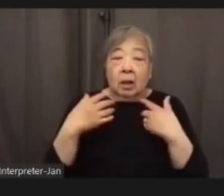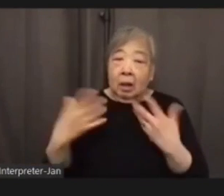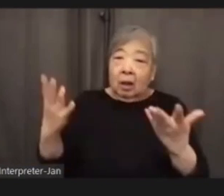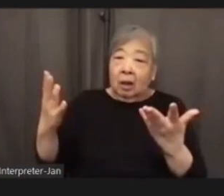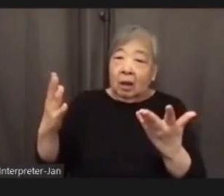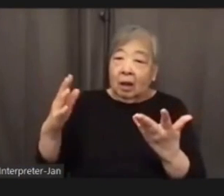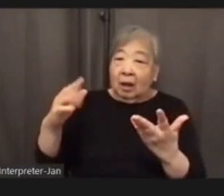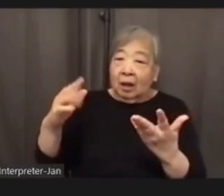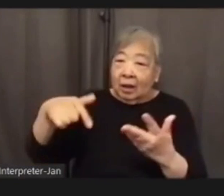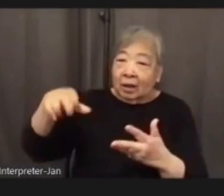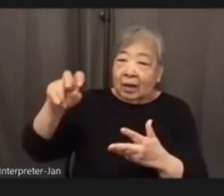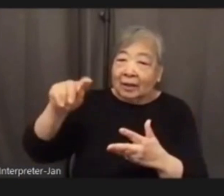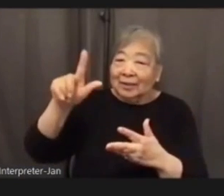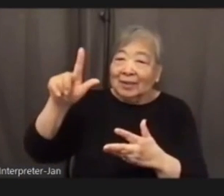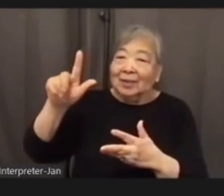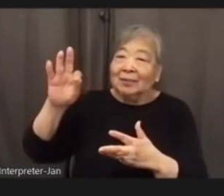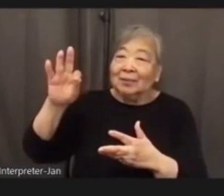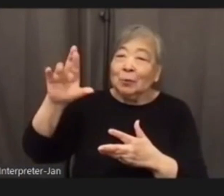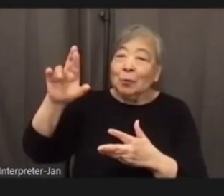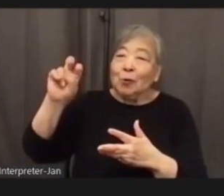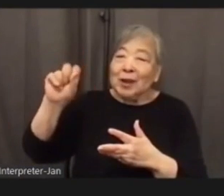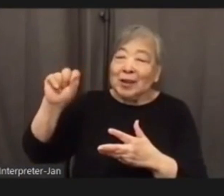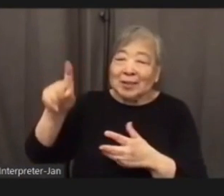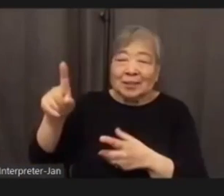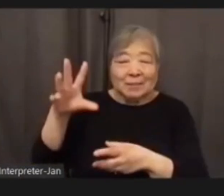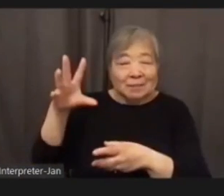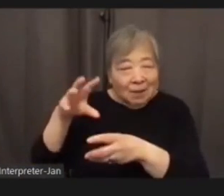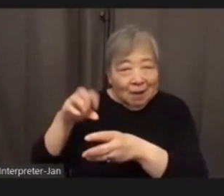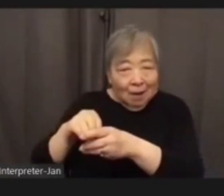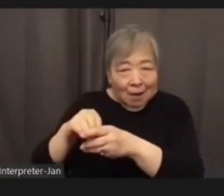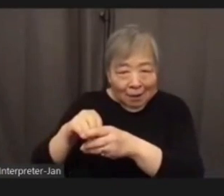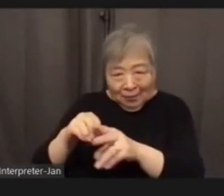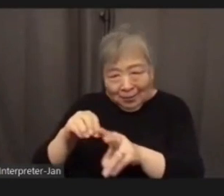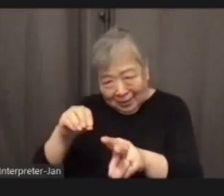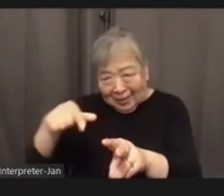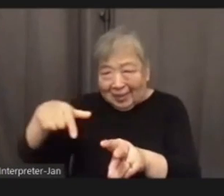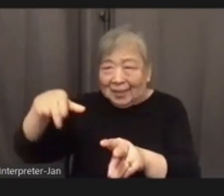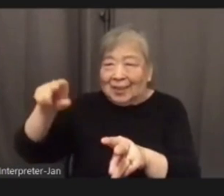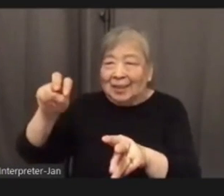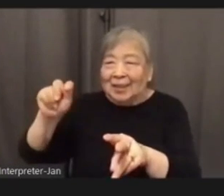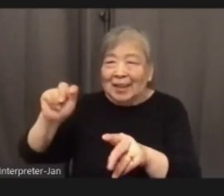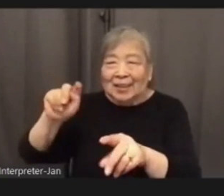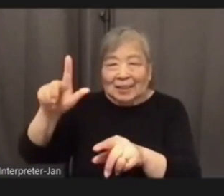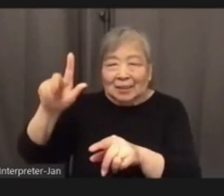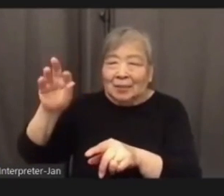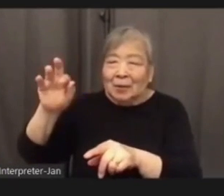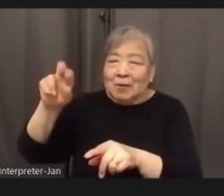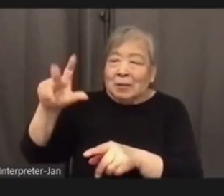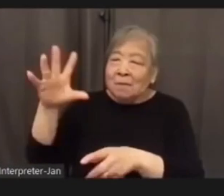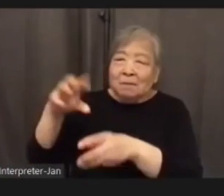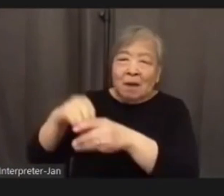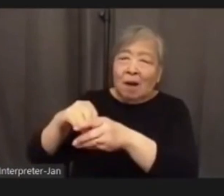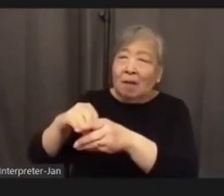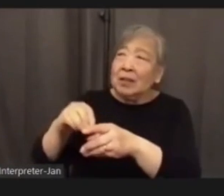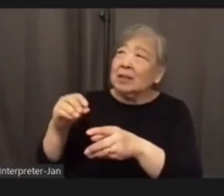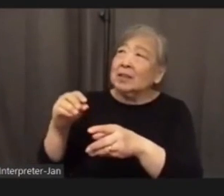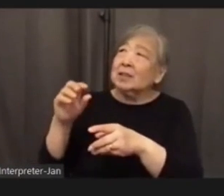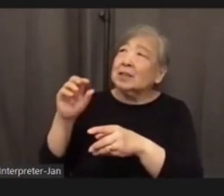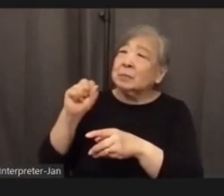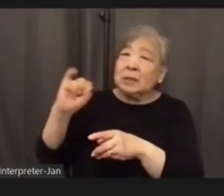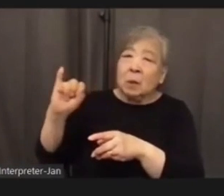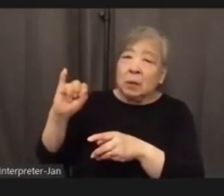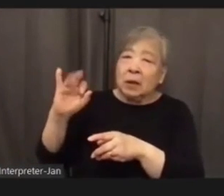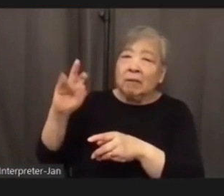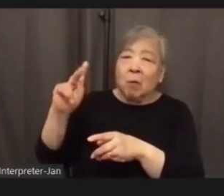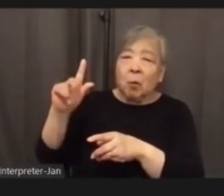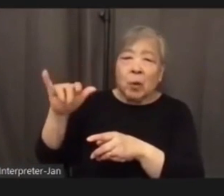Quetzal Flores has been deeply involved, hello Quetzal, has been deeply involved in Smithsonian Folkways for